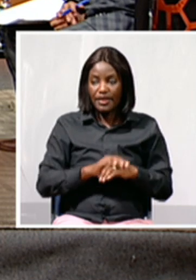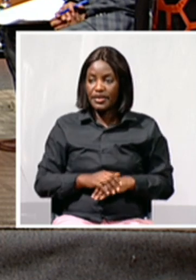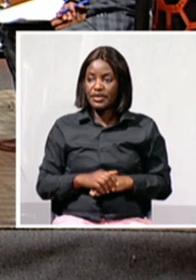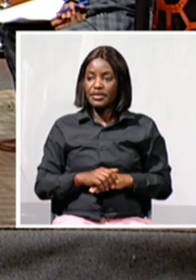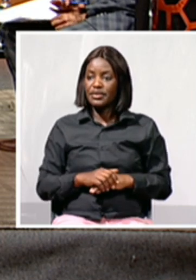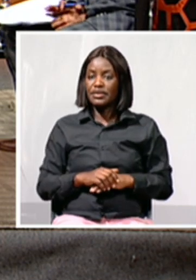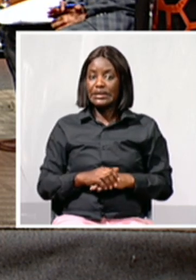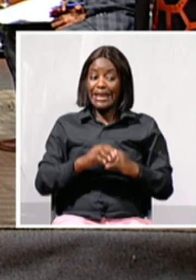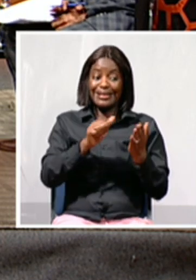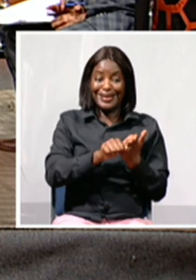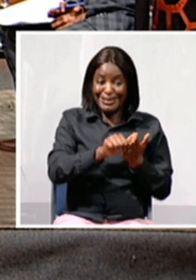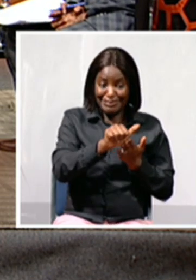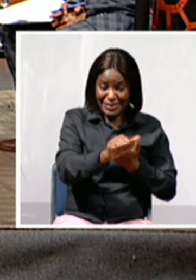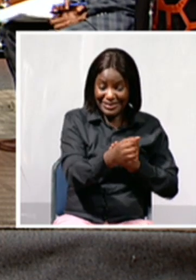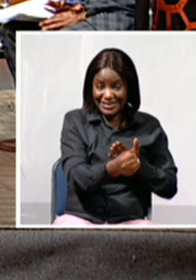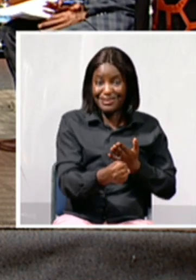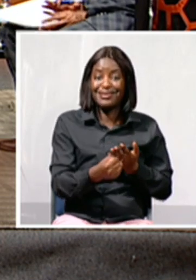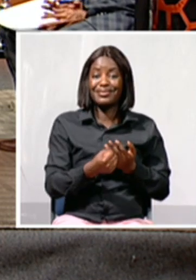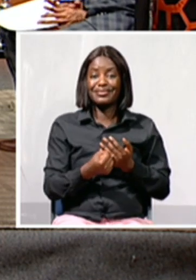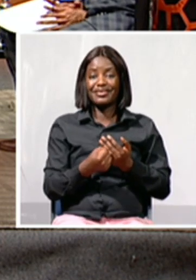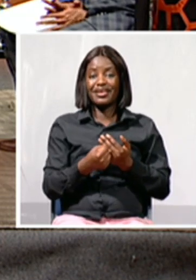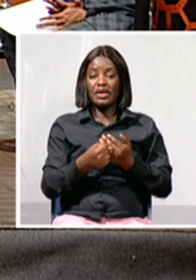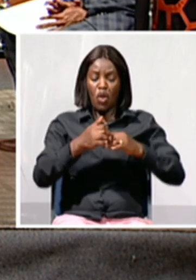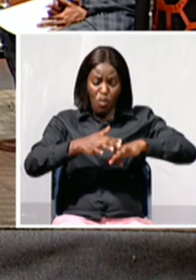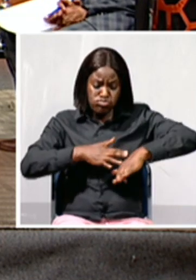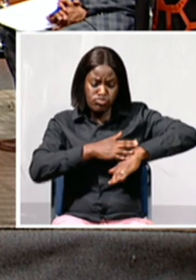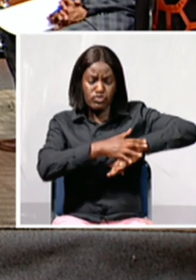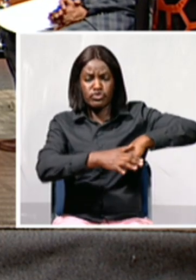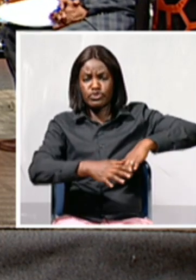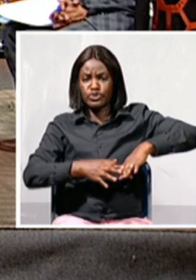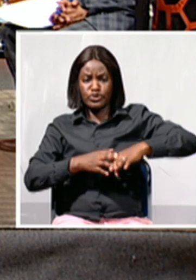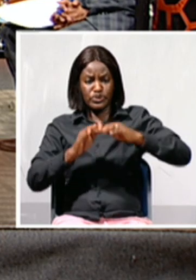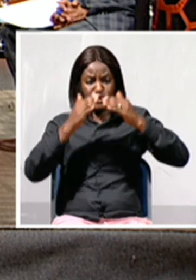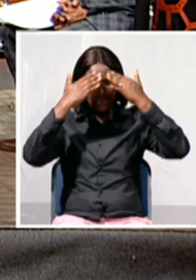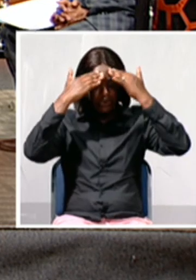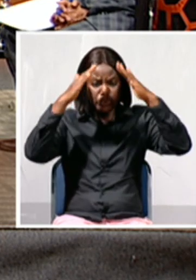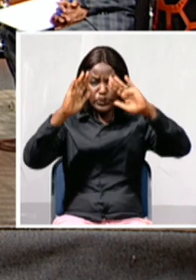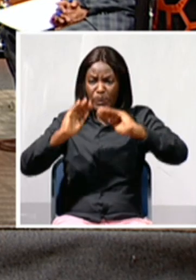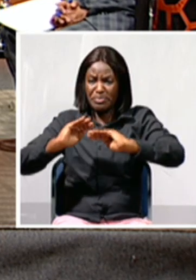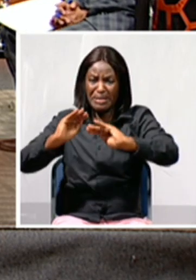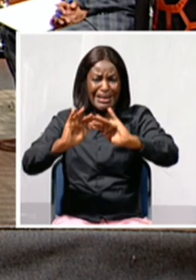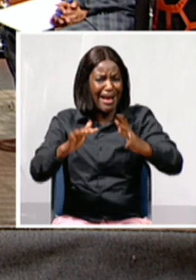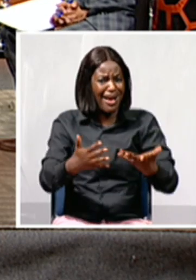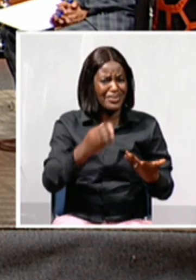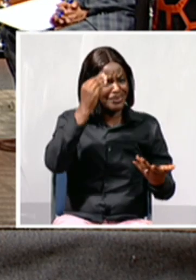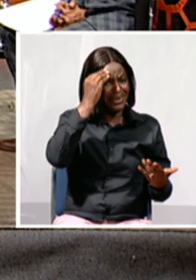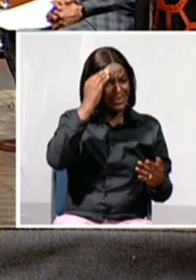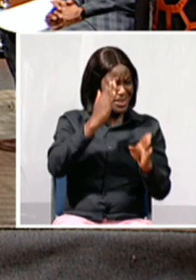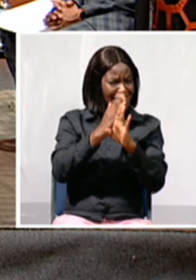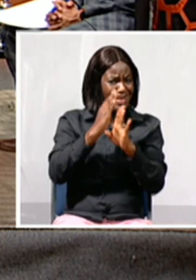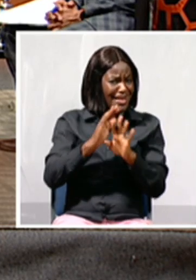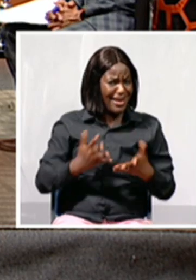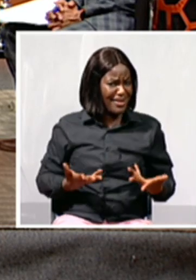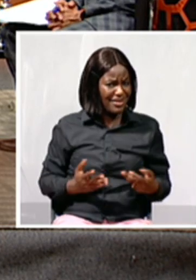deployed Yes. to villages and constituencies all across the country and elsewhere, that they do what they're supposed to do? Yes, we have what we